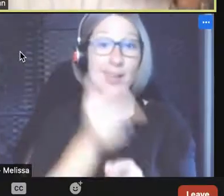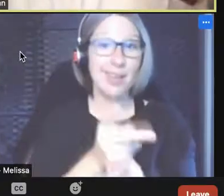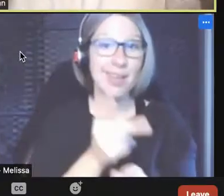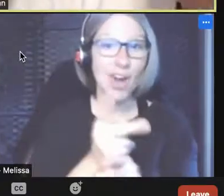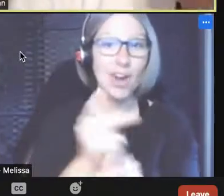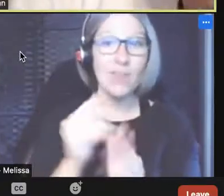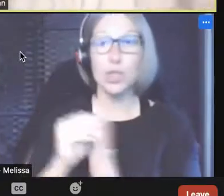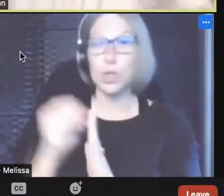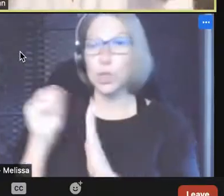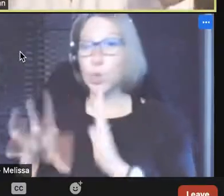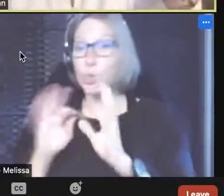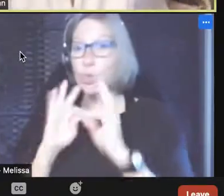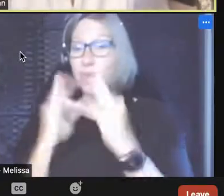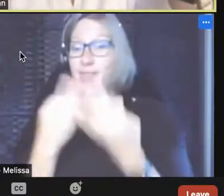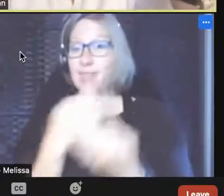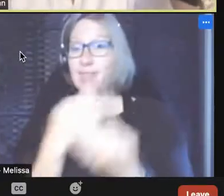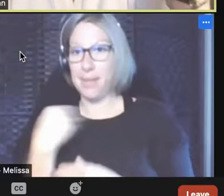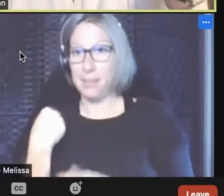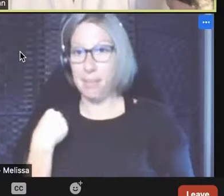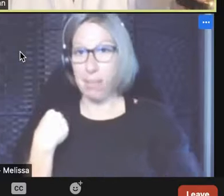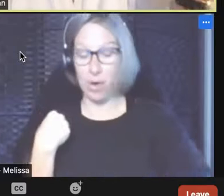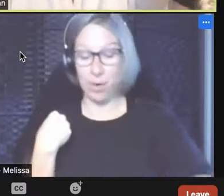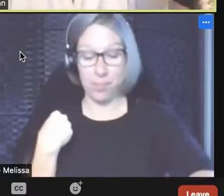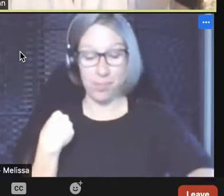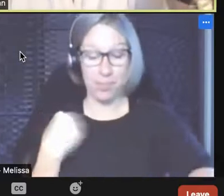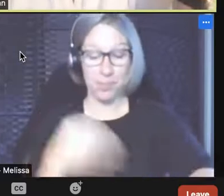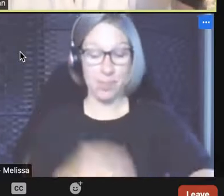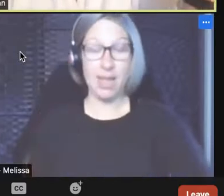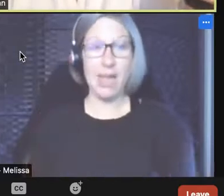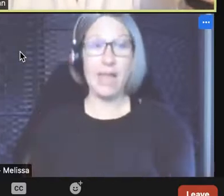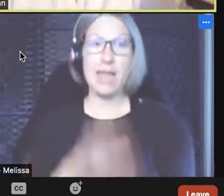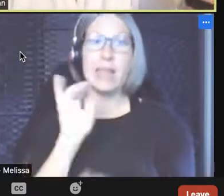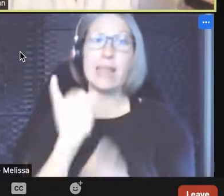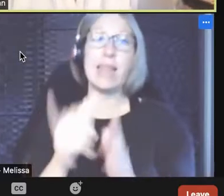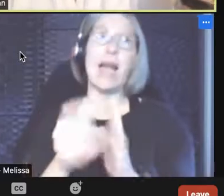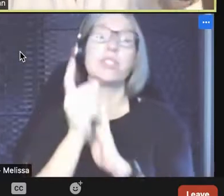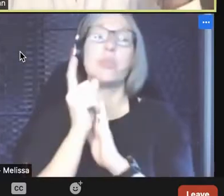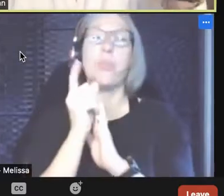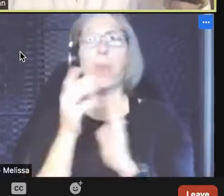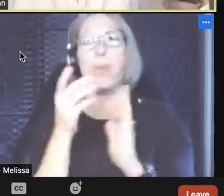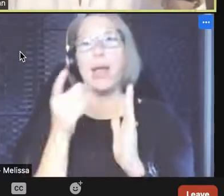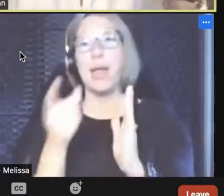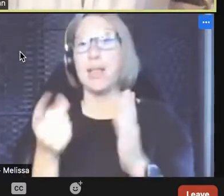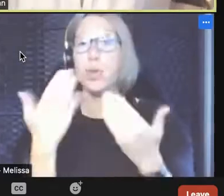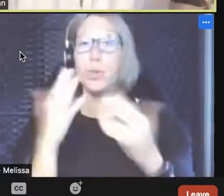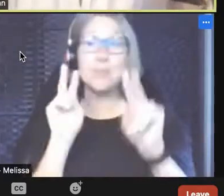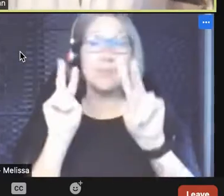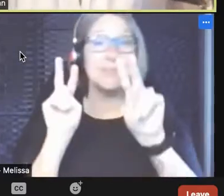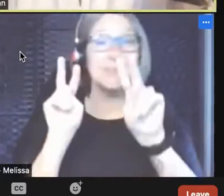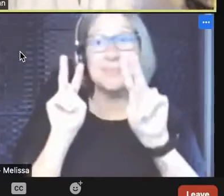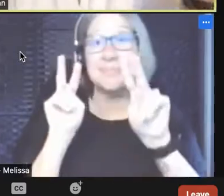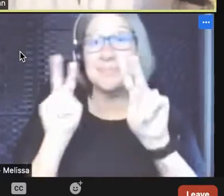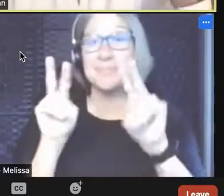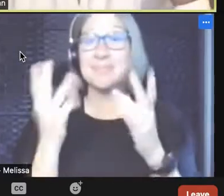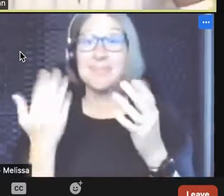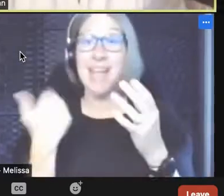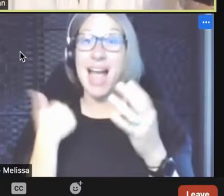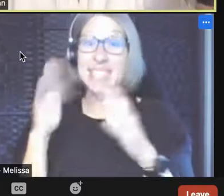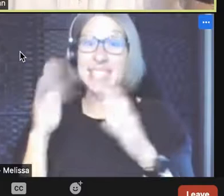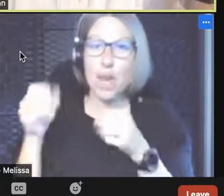This is that moment where the person who really has hopes and dreams for this child has their chance to